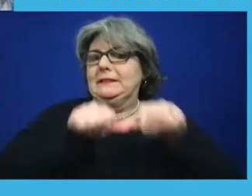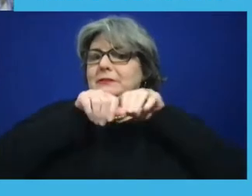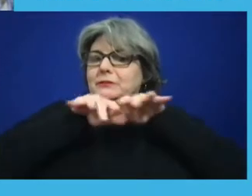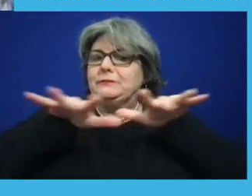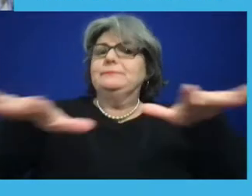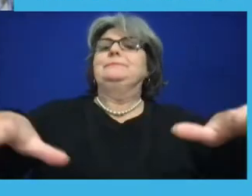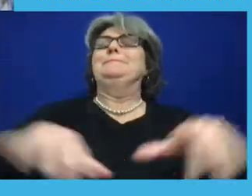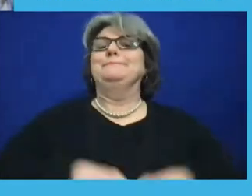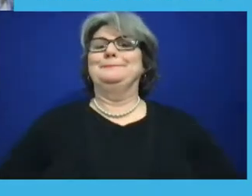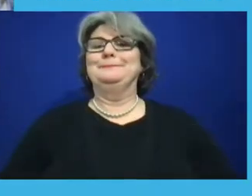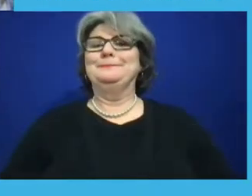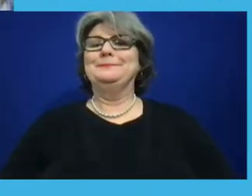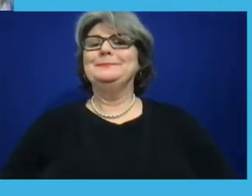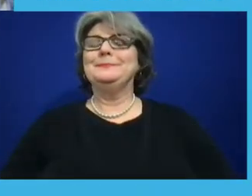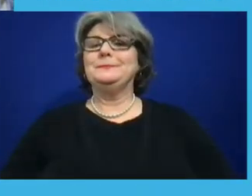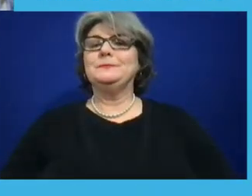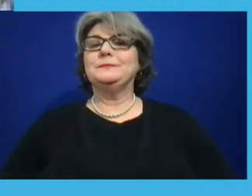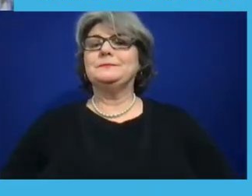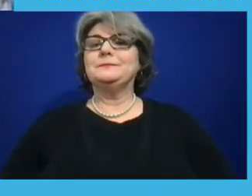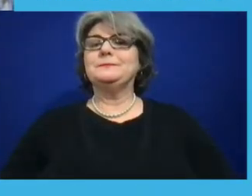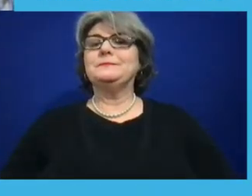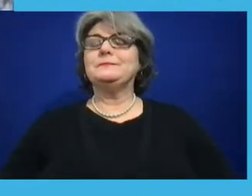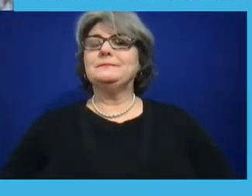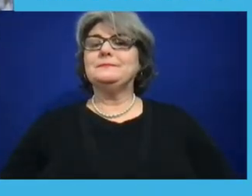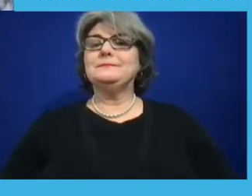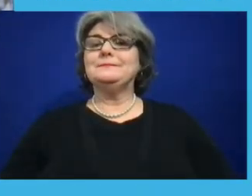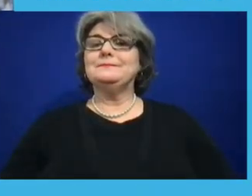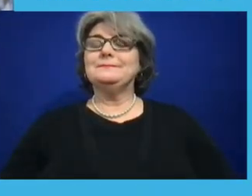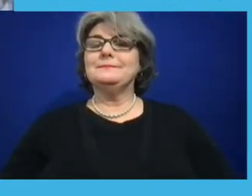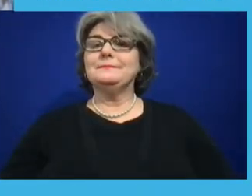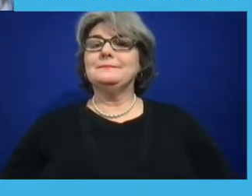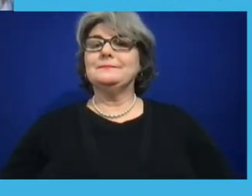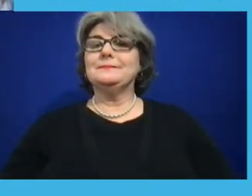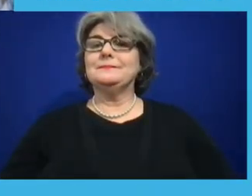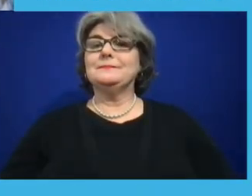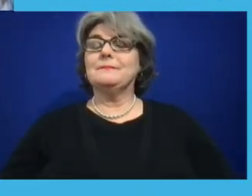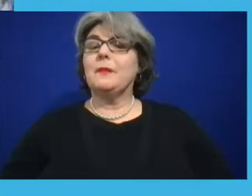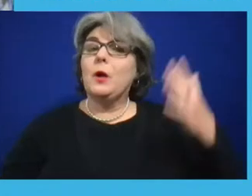across the state of Georgia, the wave of blue never stops.